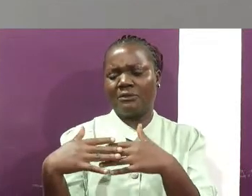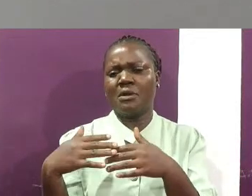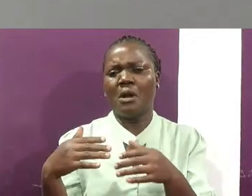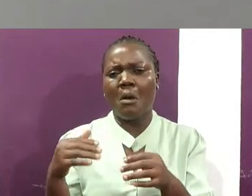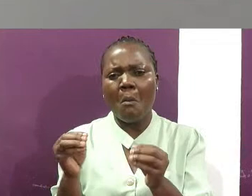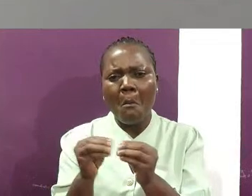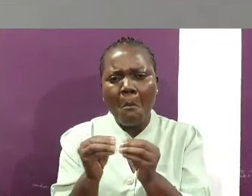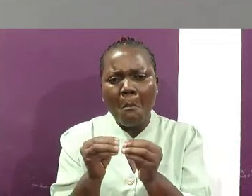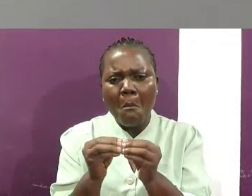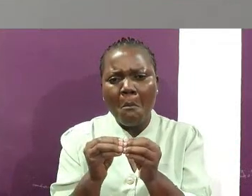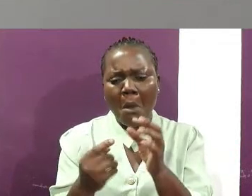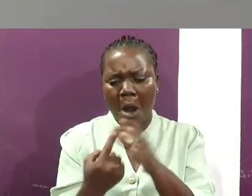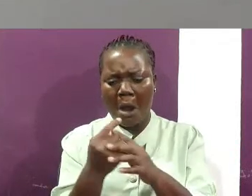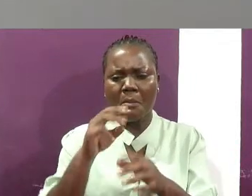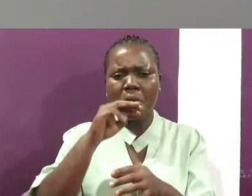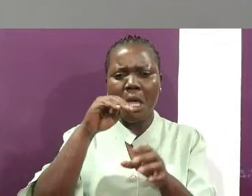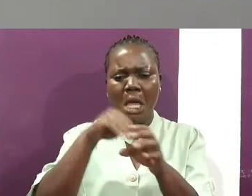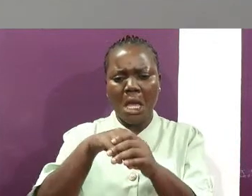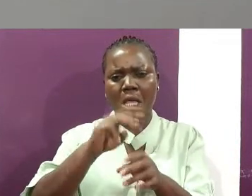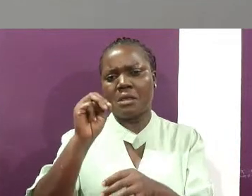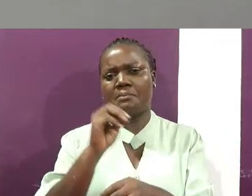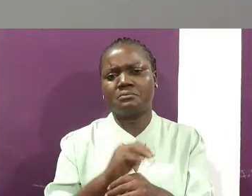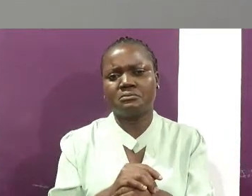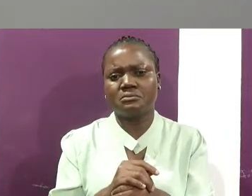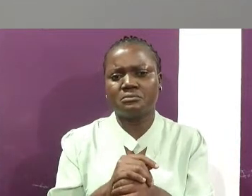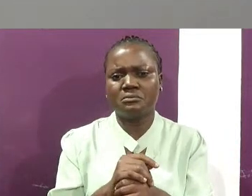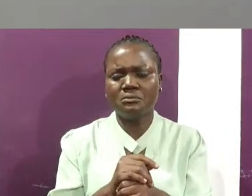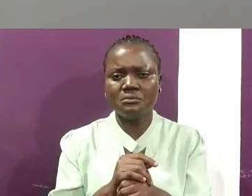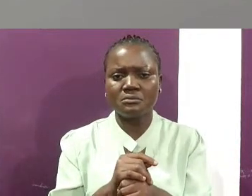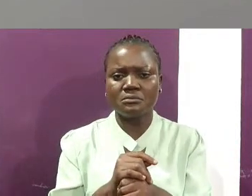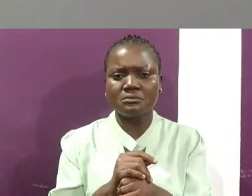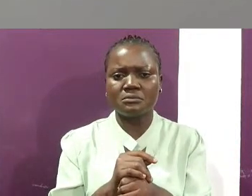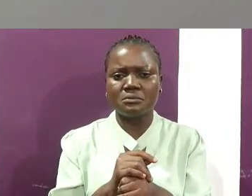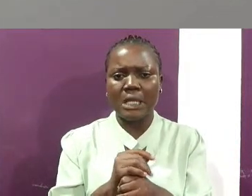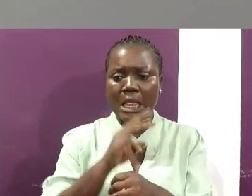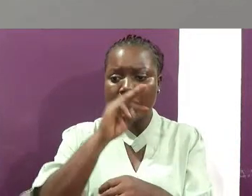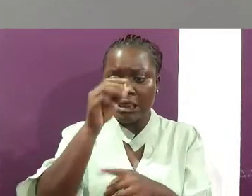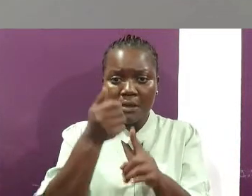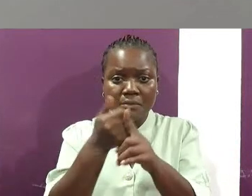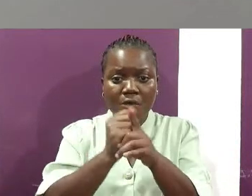Now all who believed were together and had all things in common.